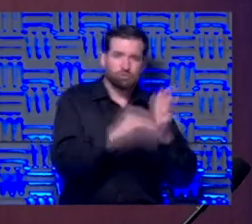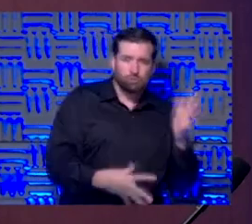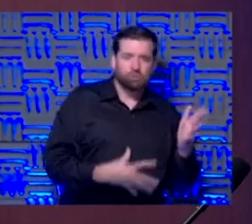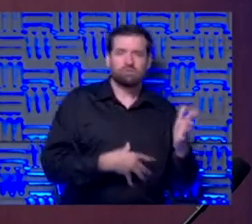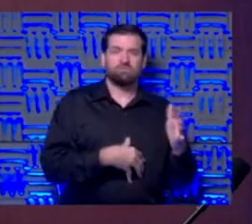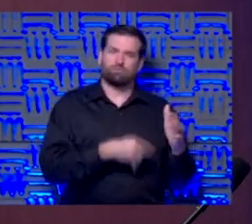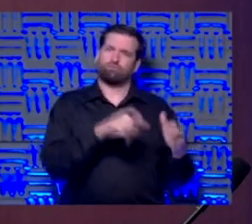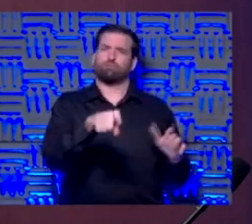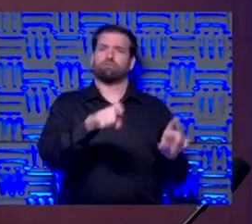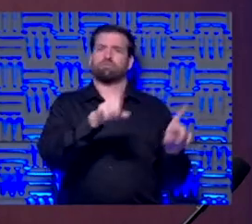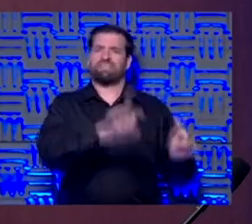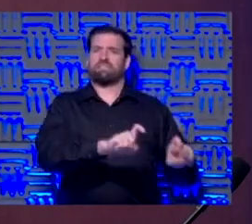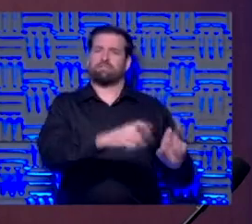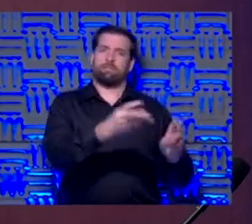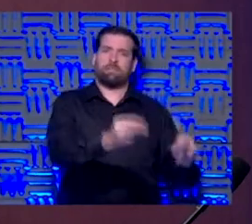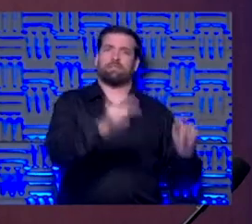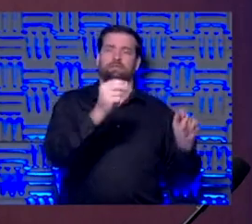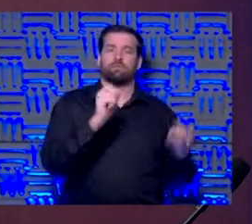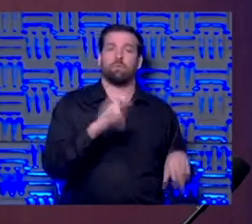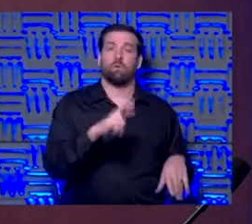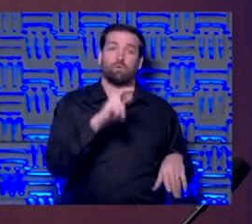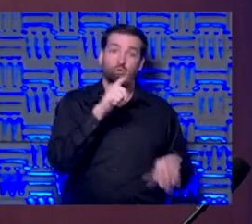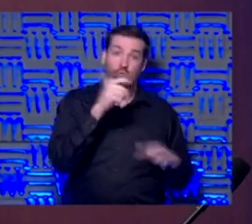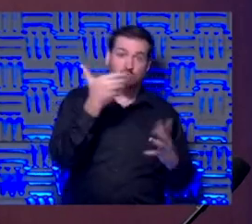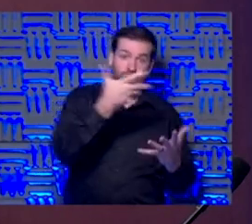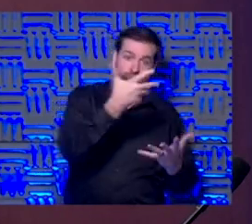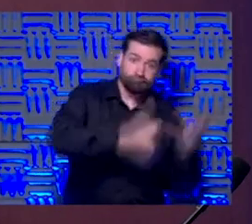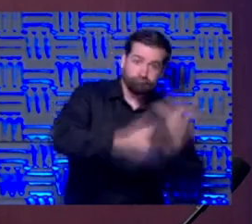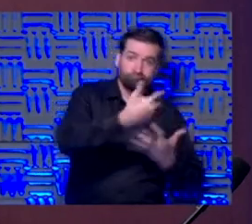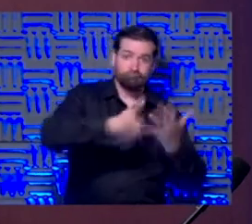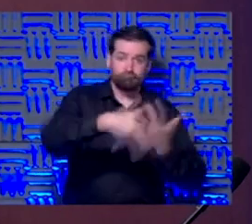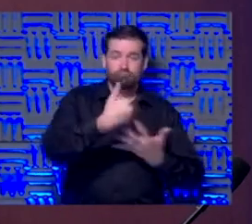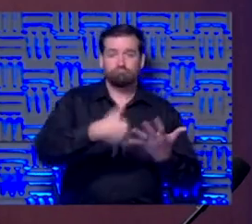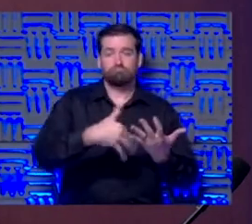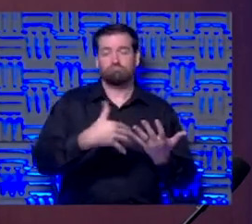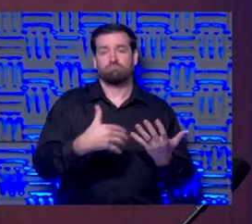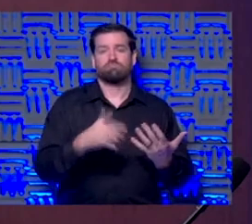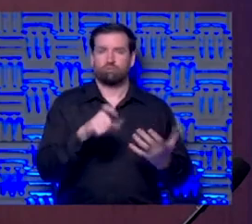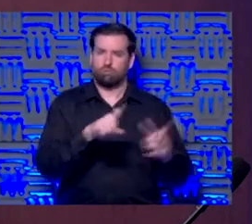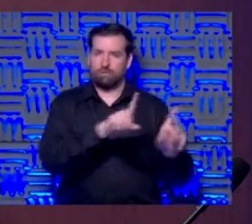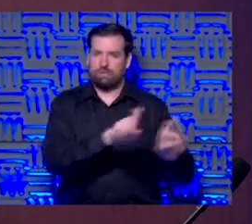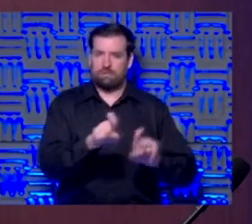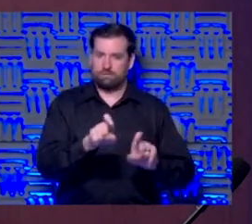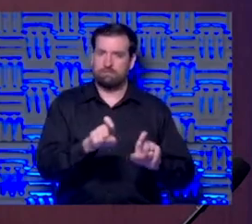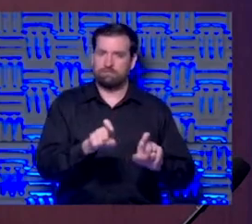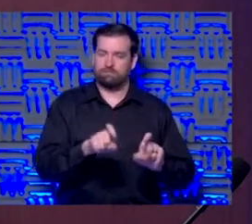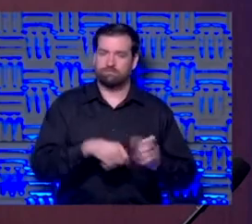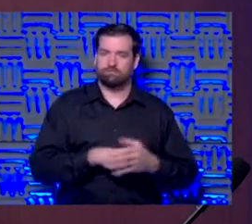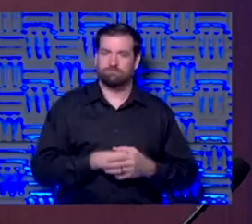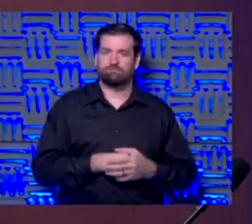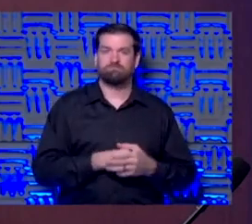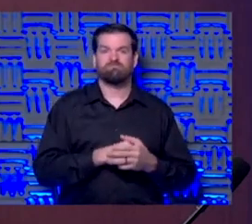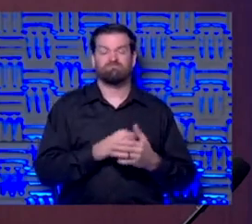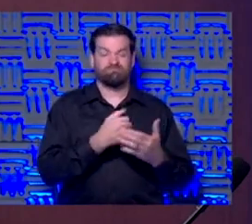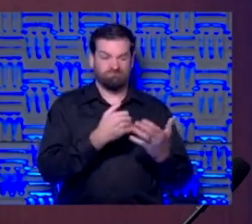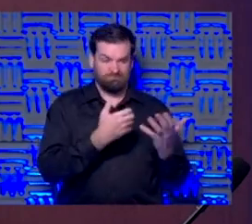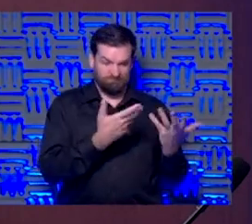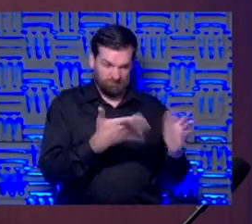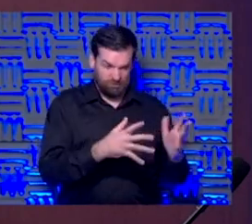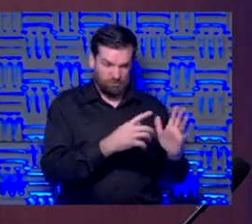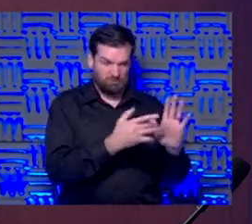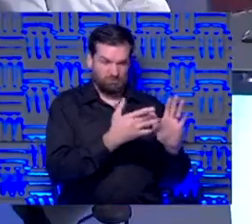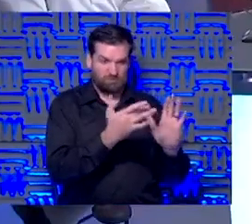should be tested immediately. Or those who are close contacts of those who are ill should be tested a few days after that